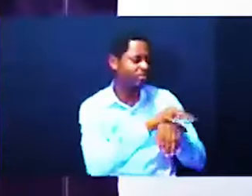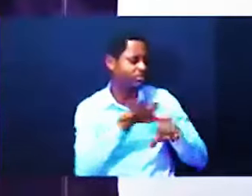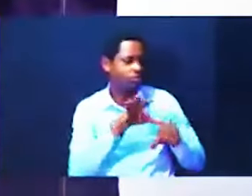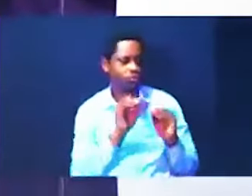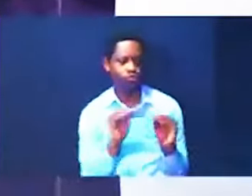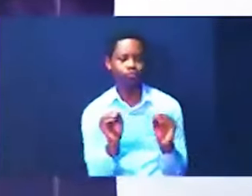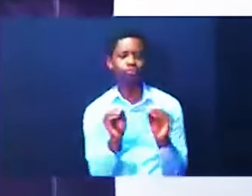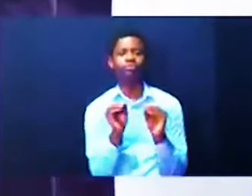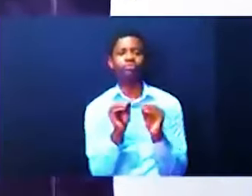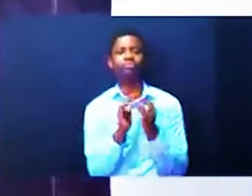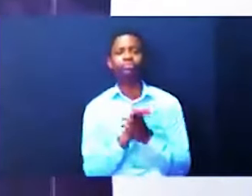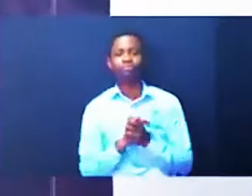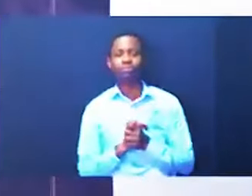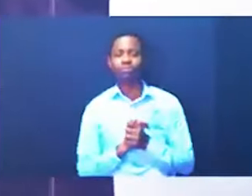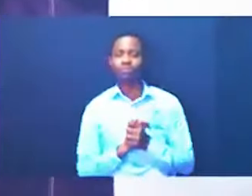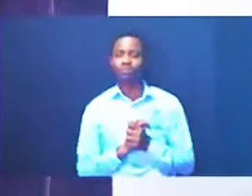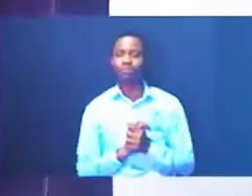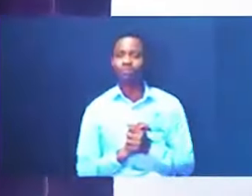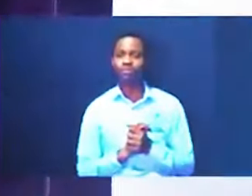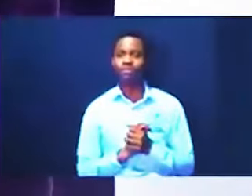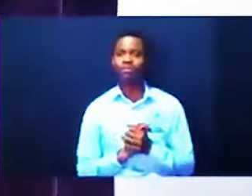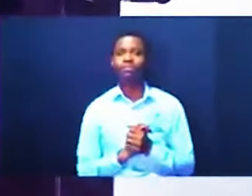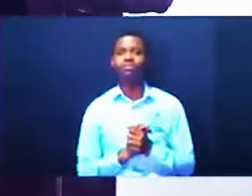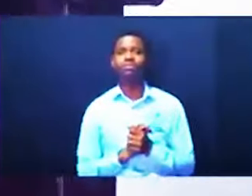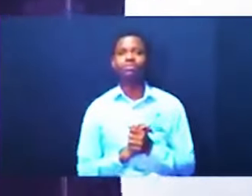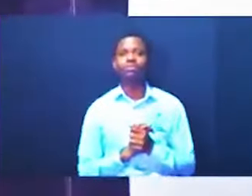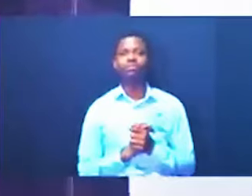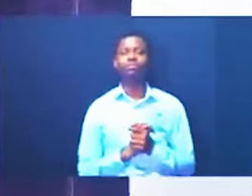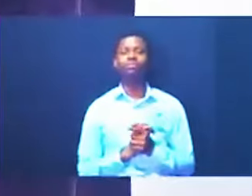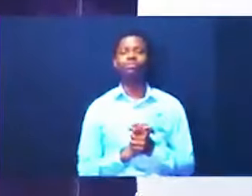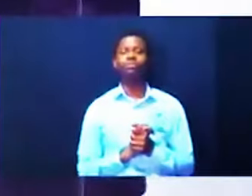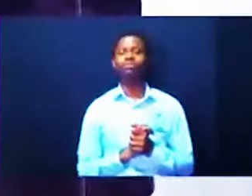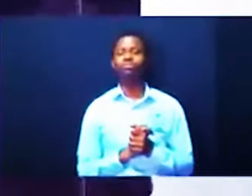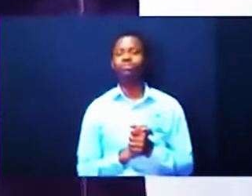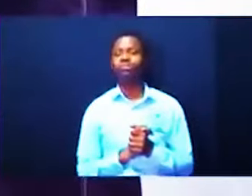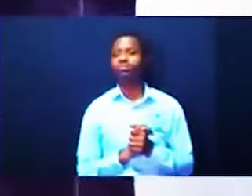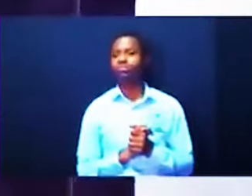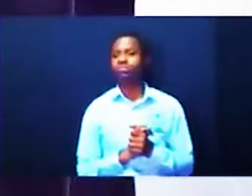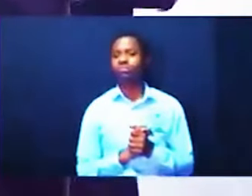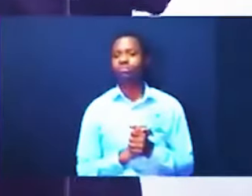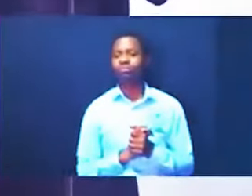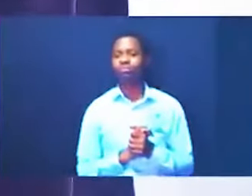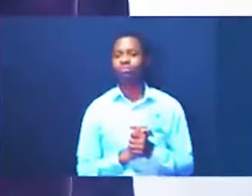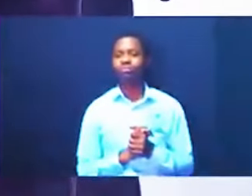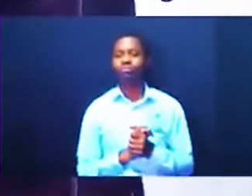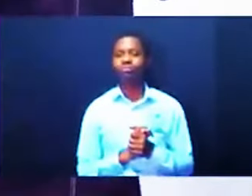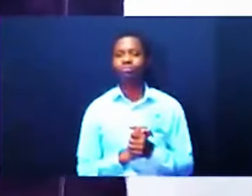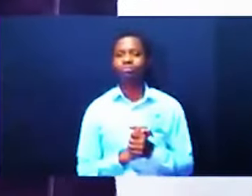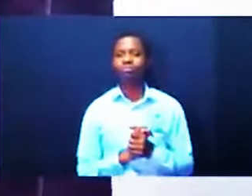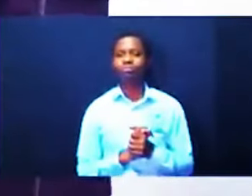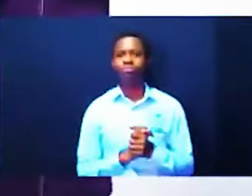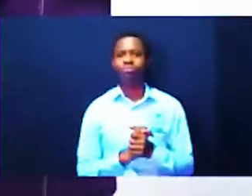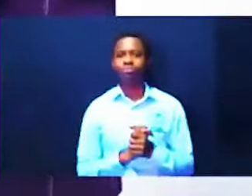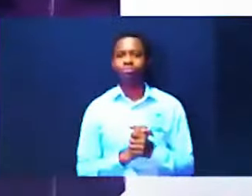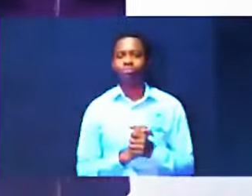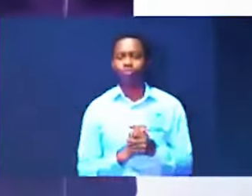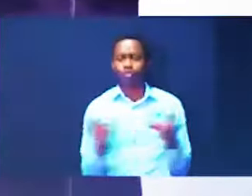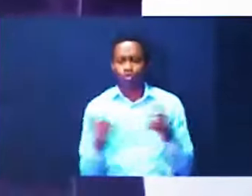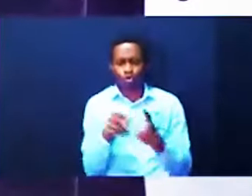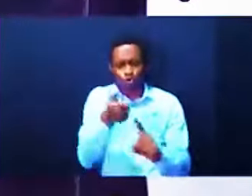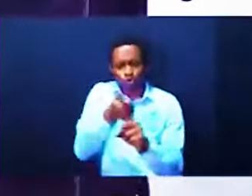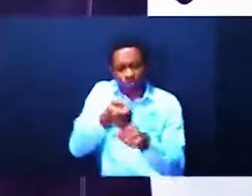free and yet I'm me yet or how I'm funky can ye I'm make it can be brave. So, see to